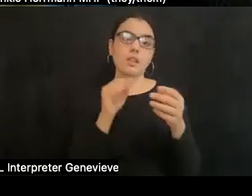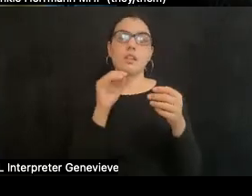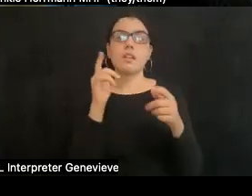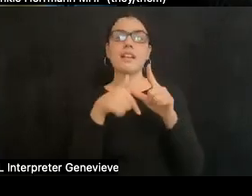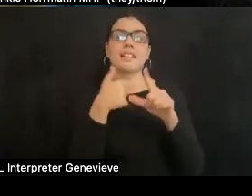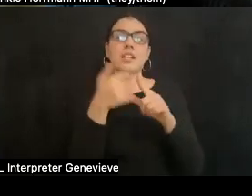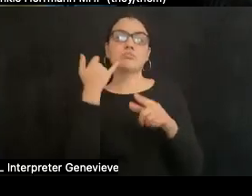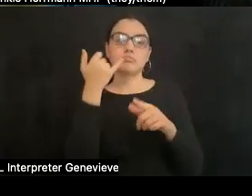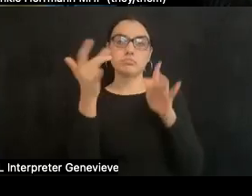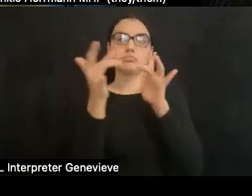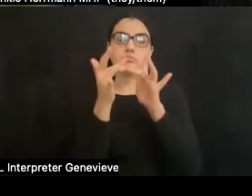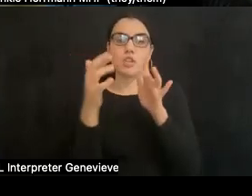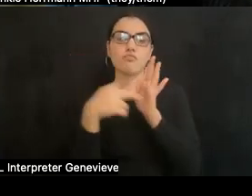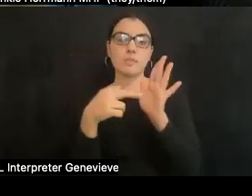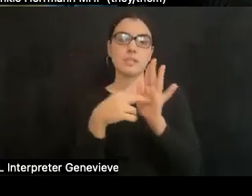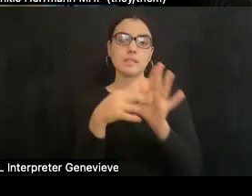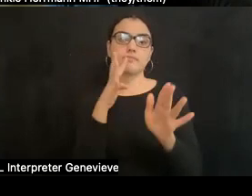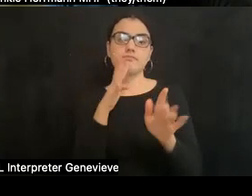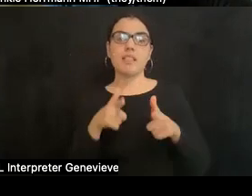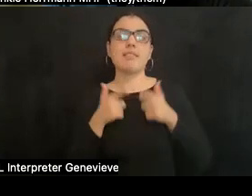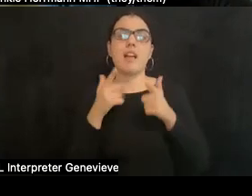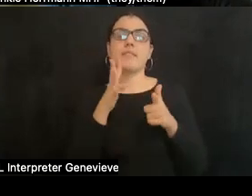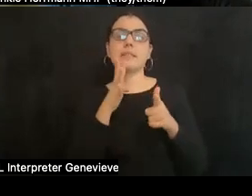with a representative who's going to ask you all the same exact questions.